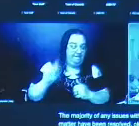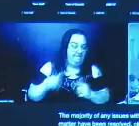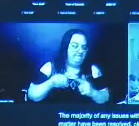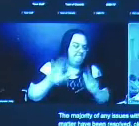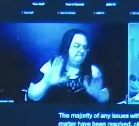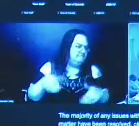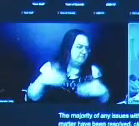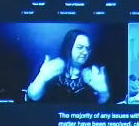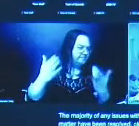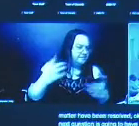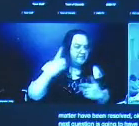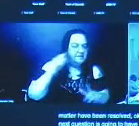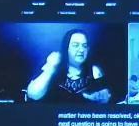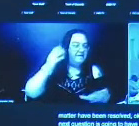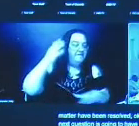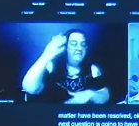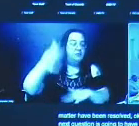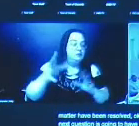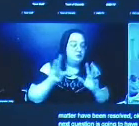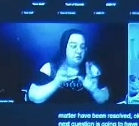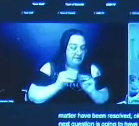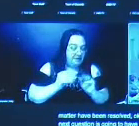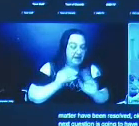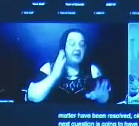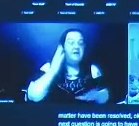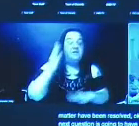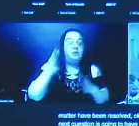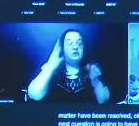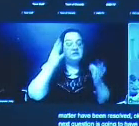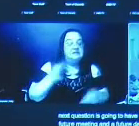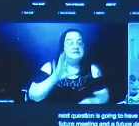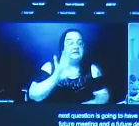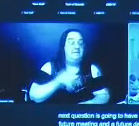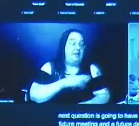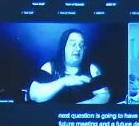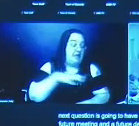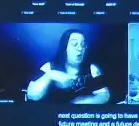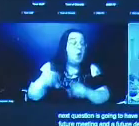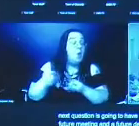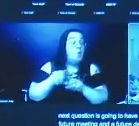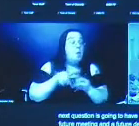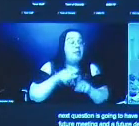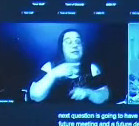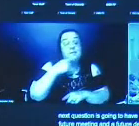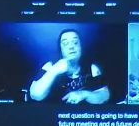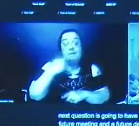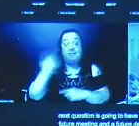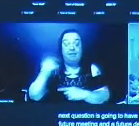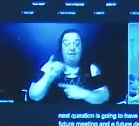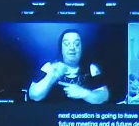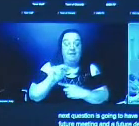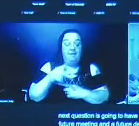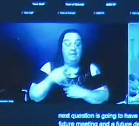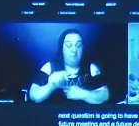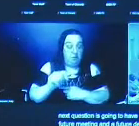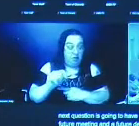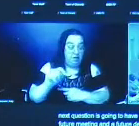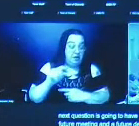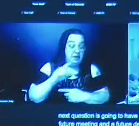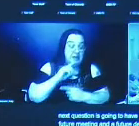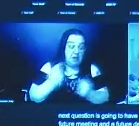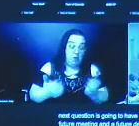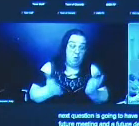future meeting and a future decision by council and also public input is there was a request that